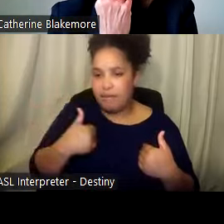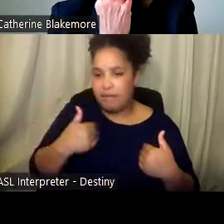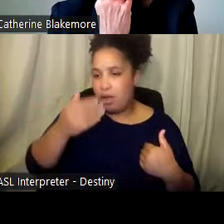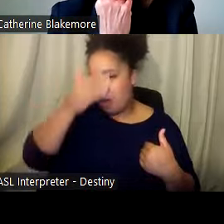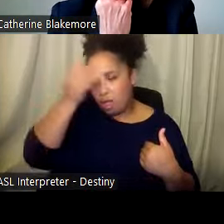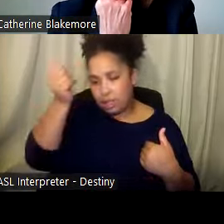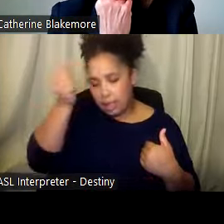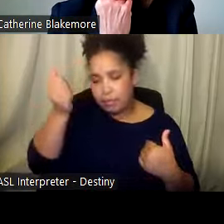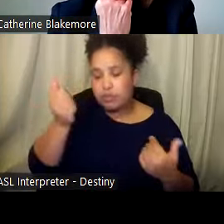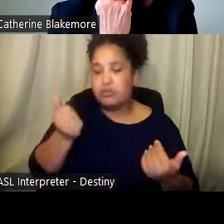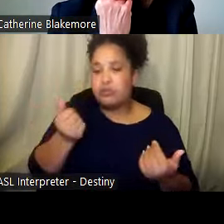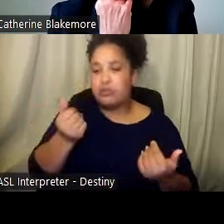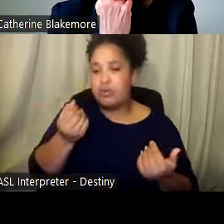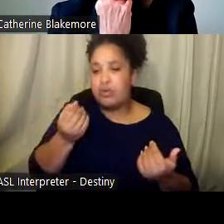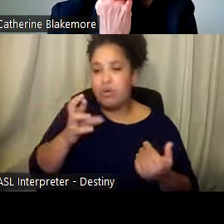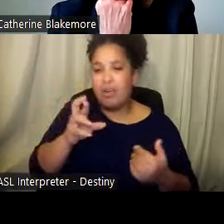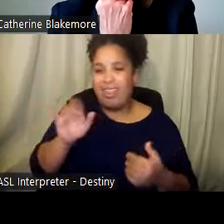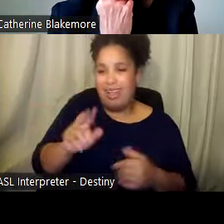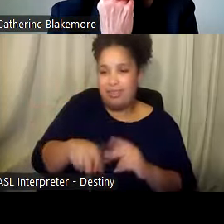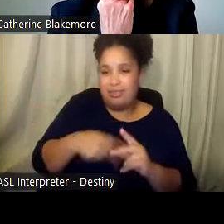Alzheimer's or that type of dementia.